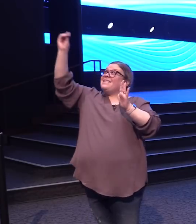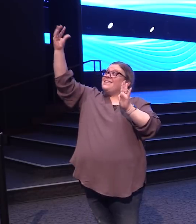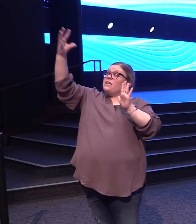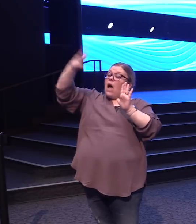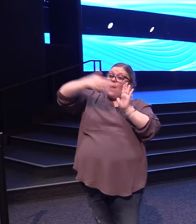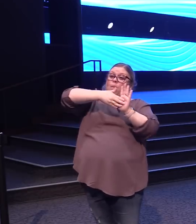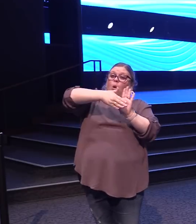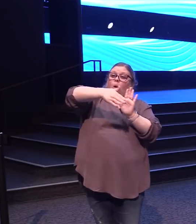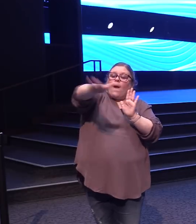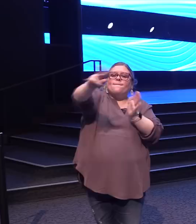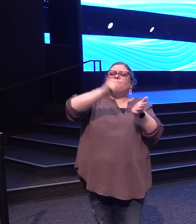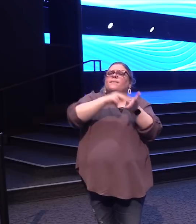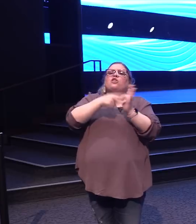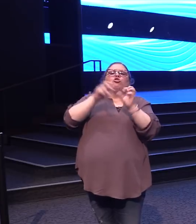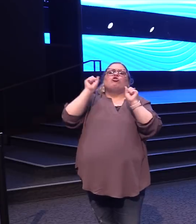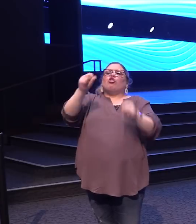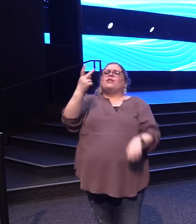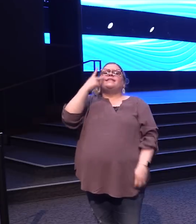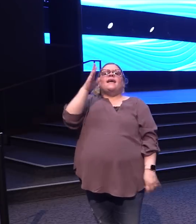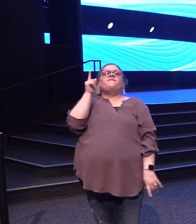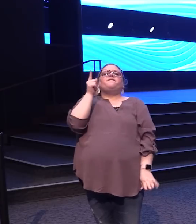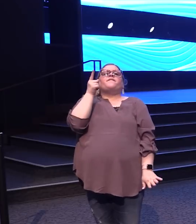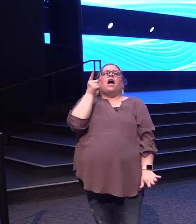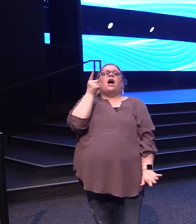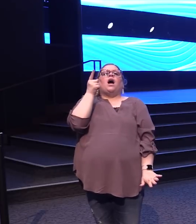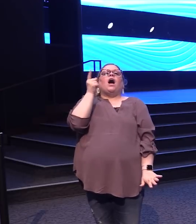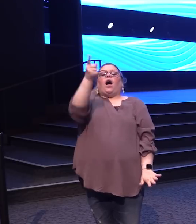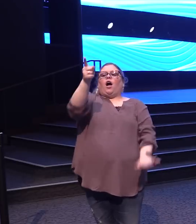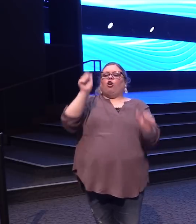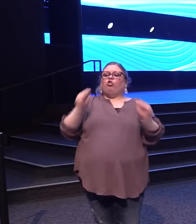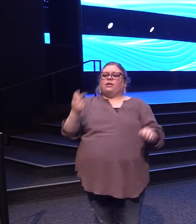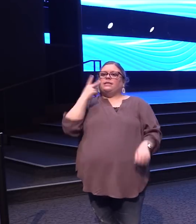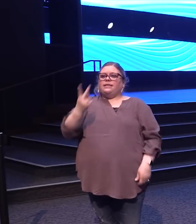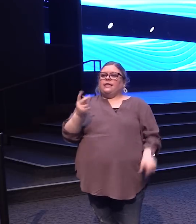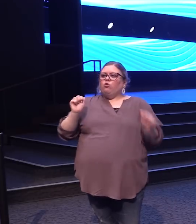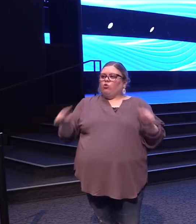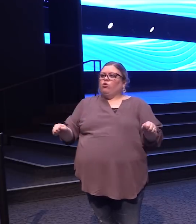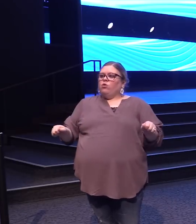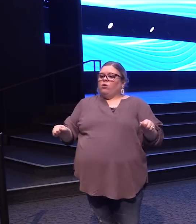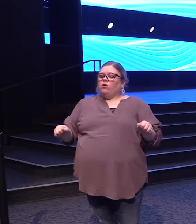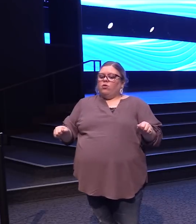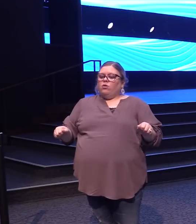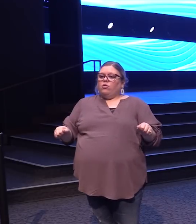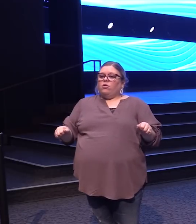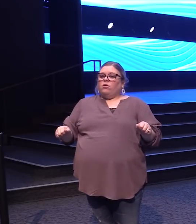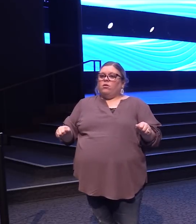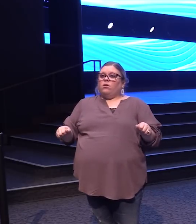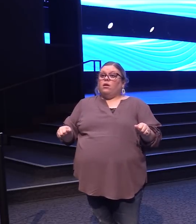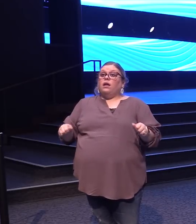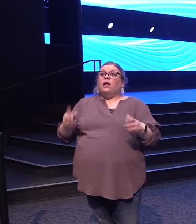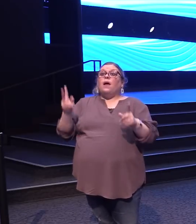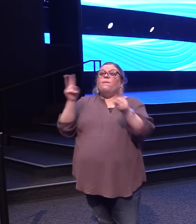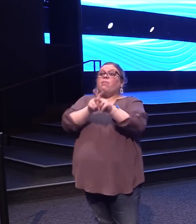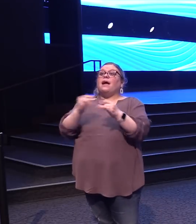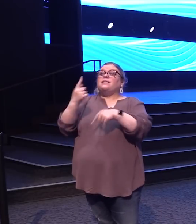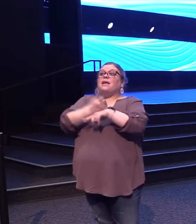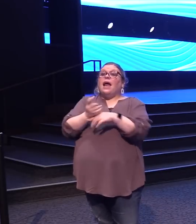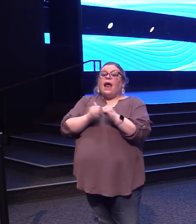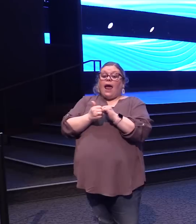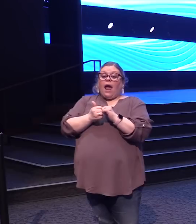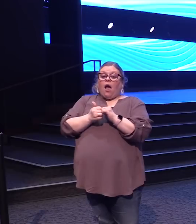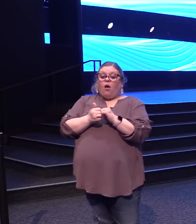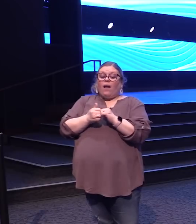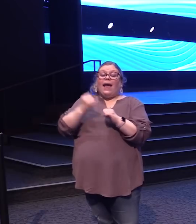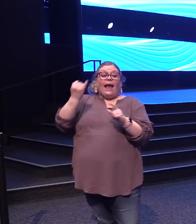would have been seen miles and miles and miles away. What does that tell you and me today? If the temple